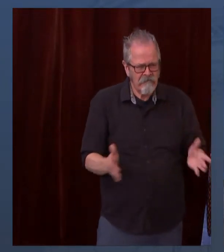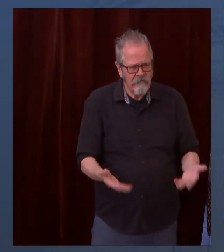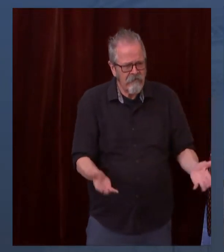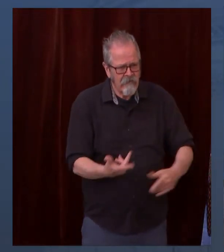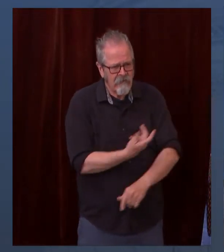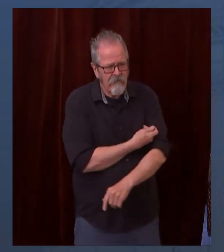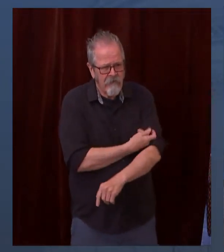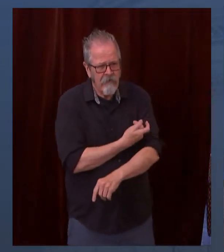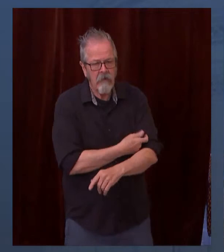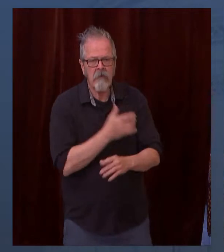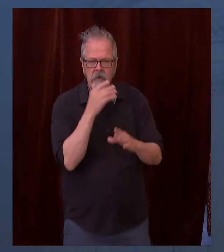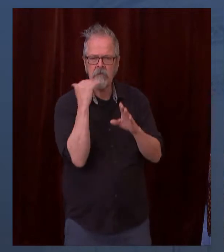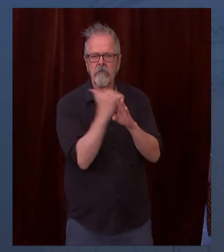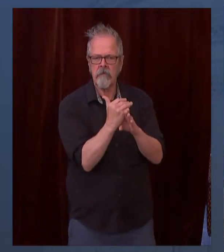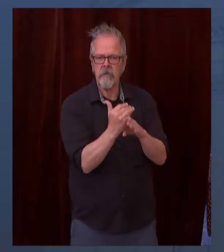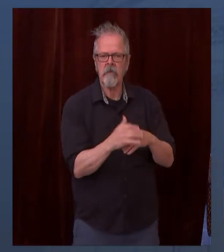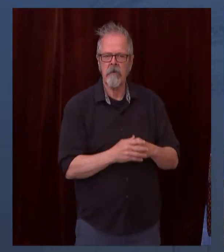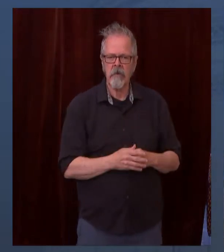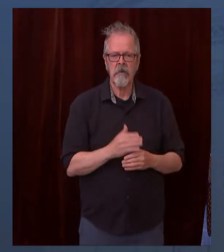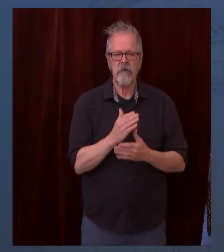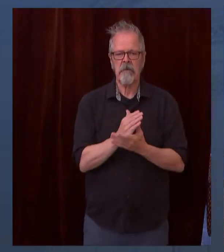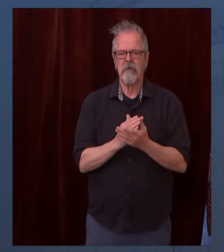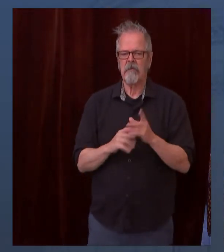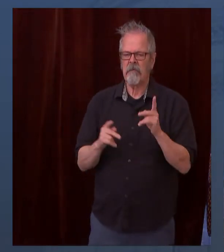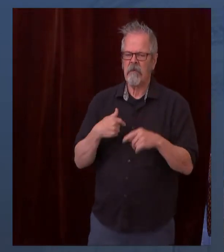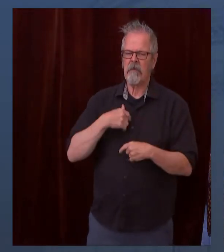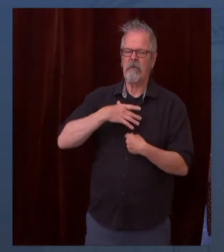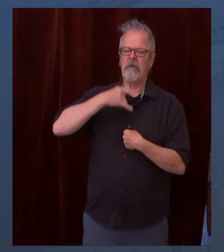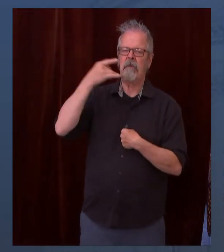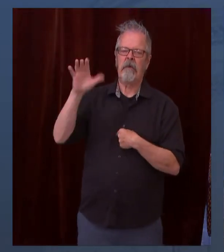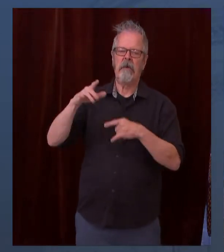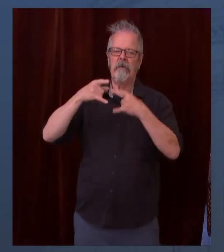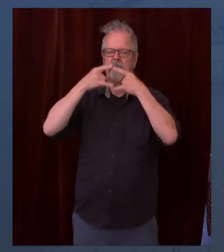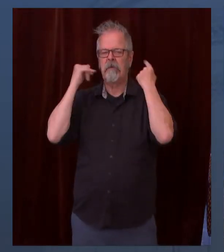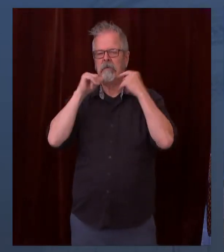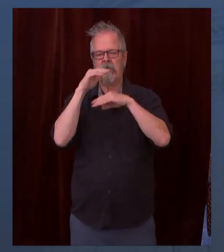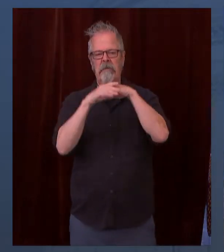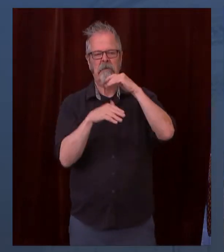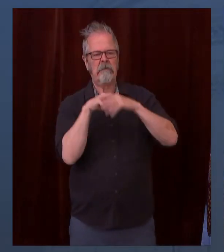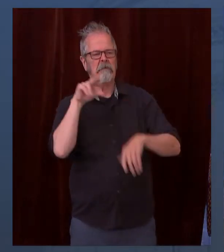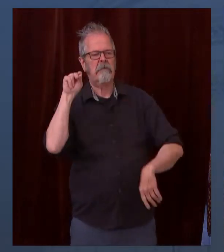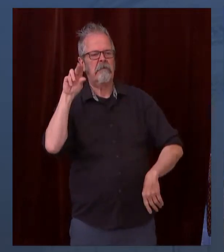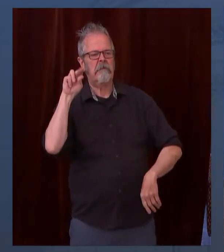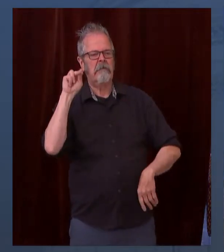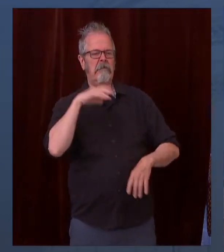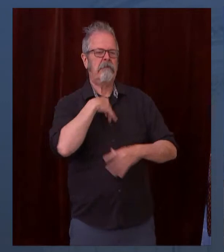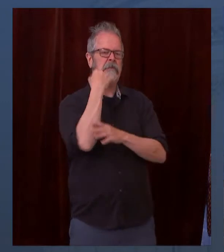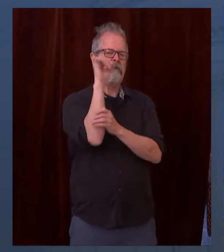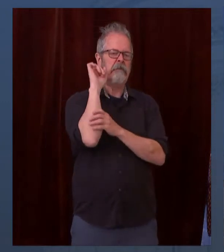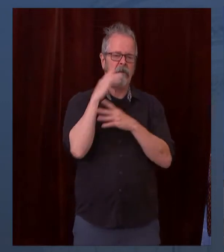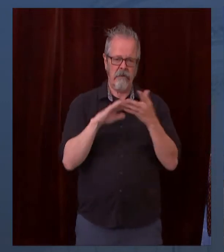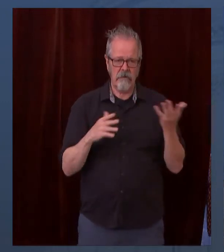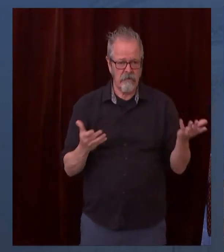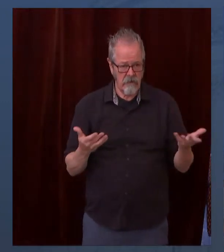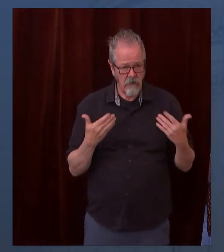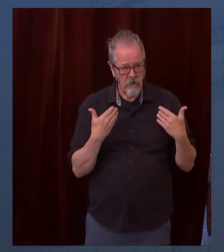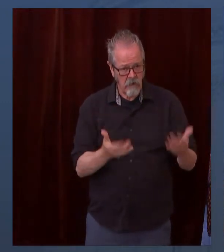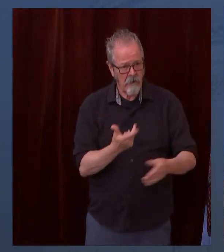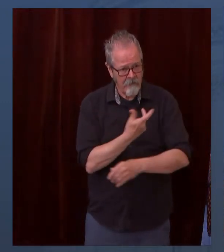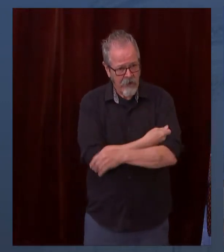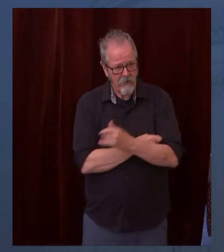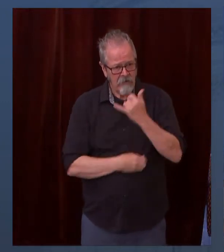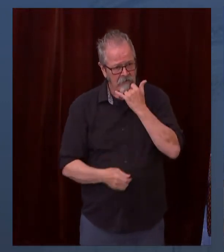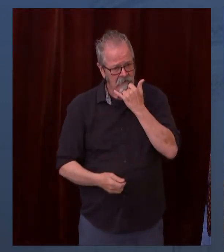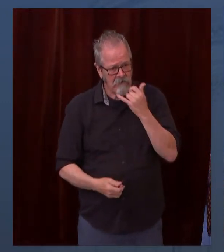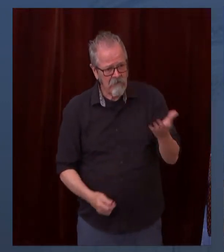them. And that's to get a vaccine, and we have that available to us. And it may save your life, it may save your spouses,